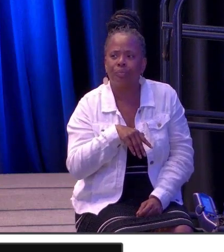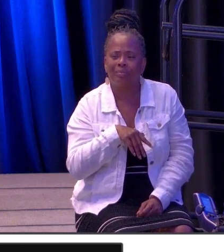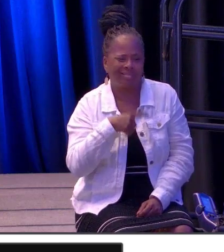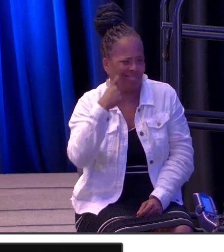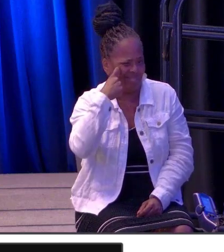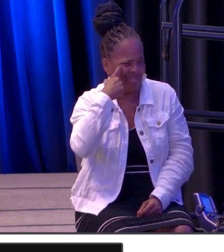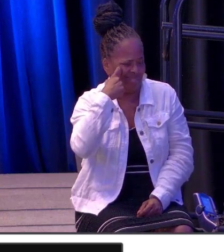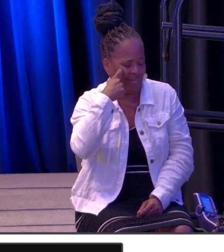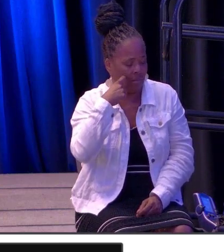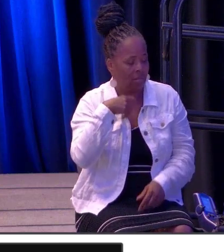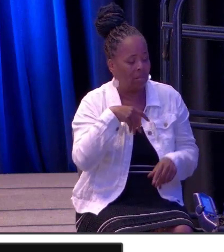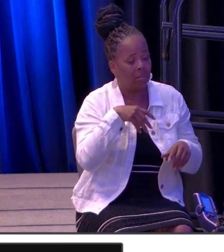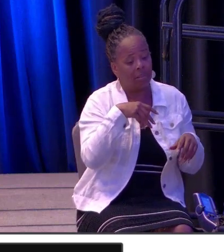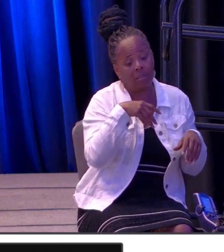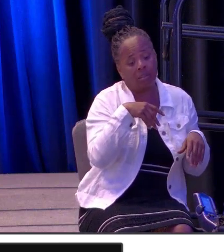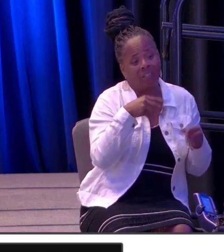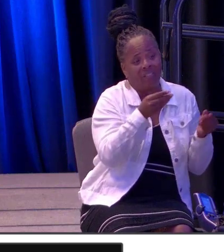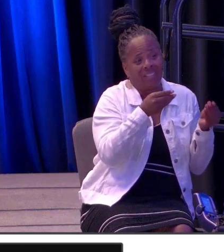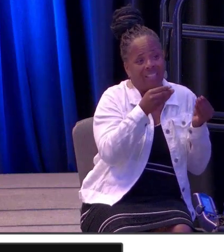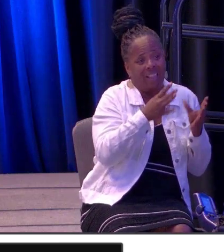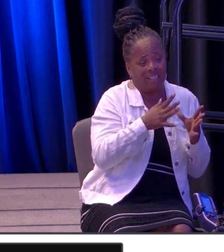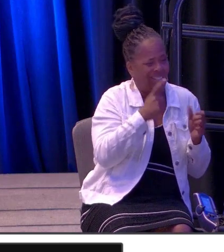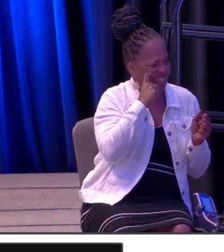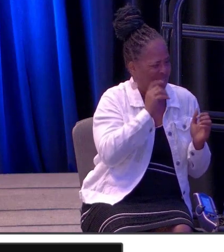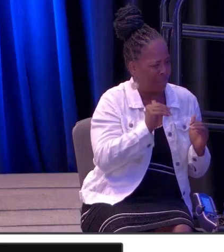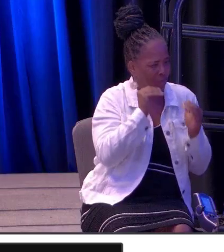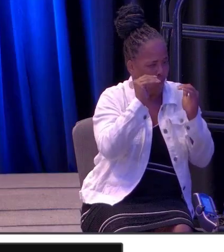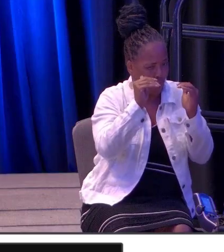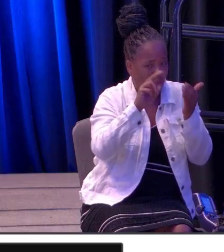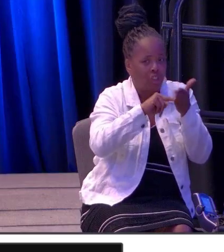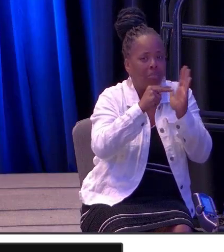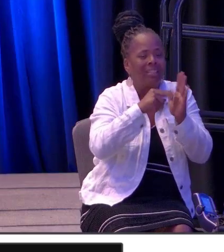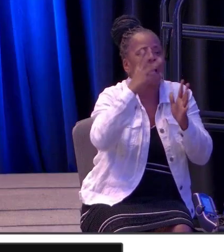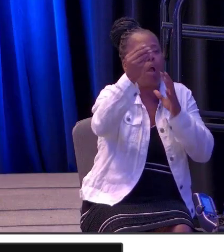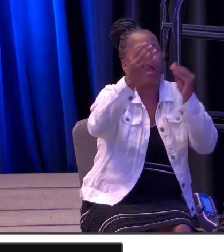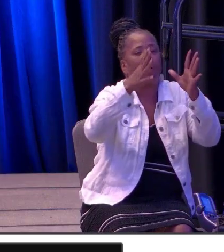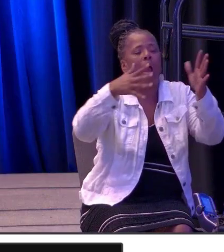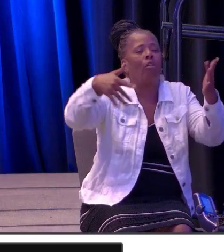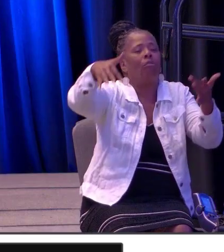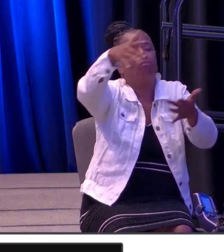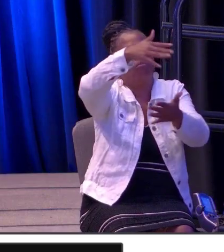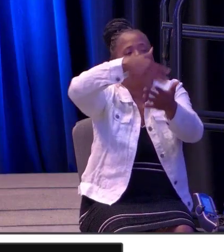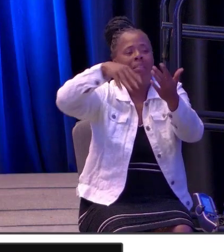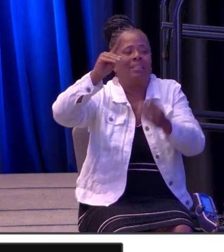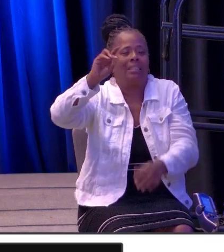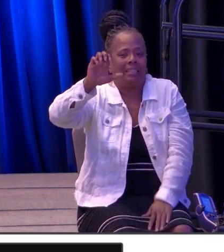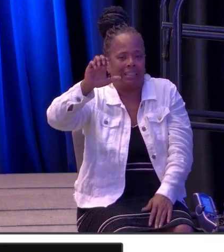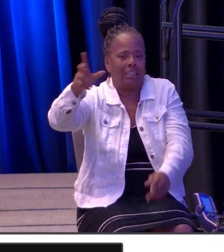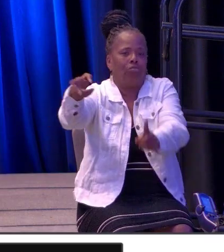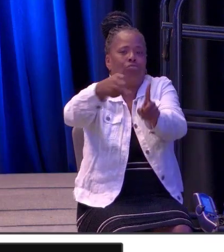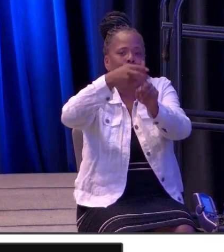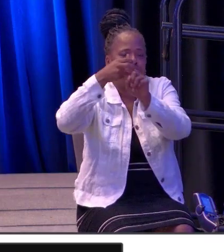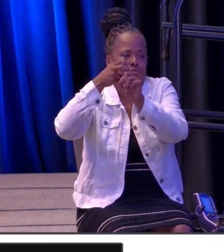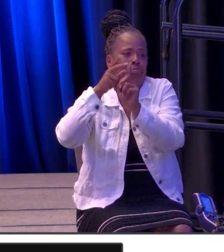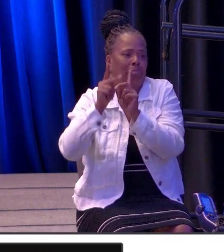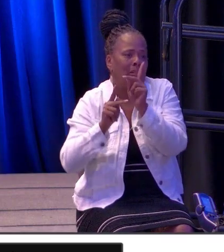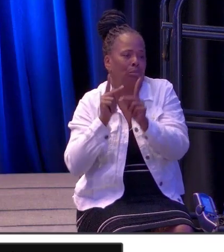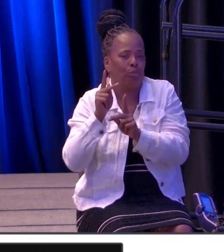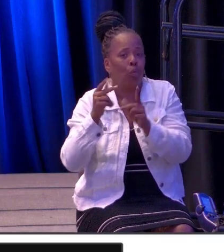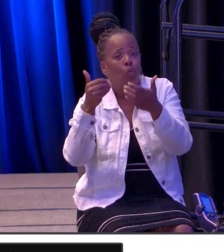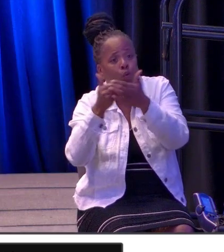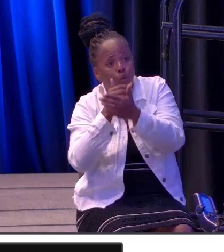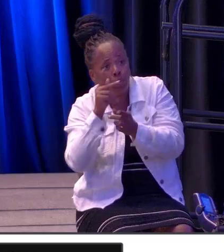promoted from facilitator, and we have to go out into the District of Columbia and recruit new consumers that